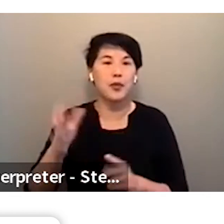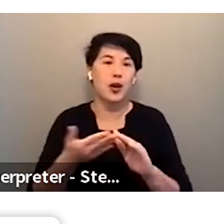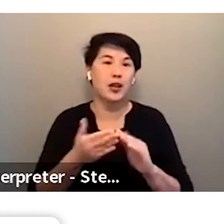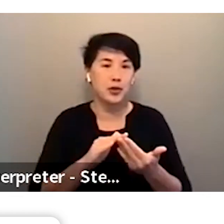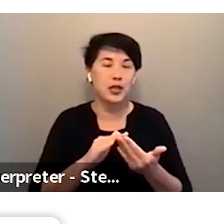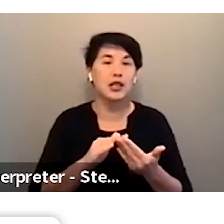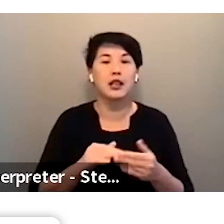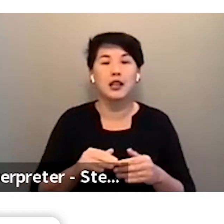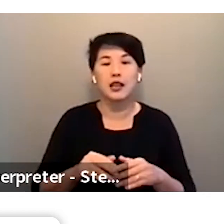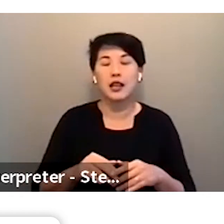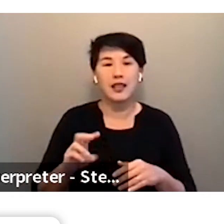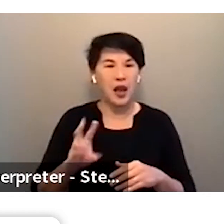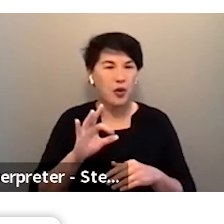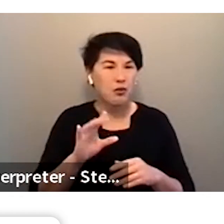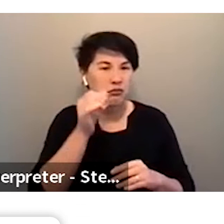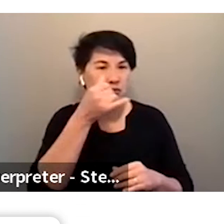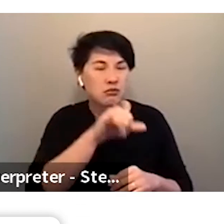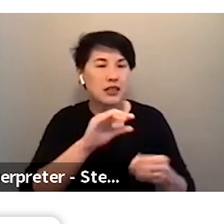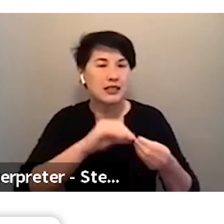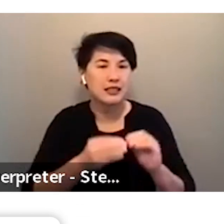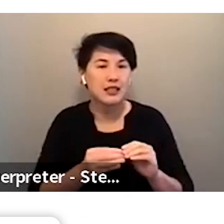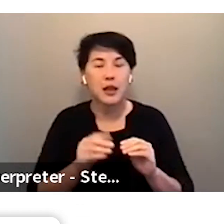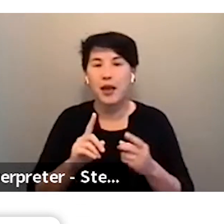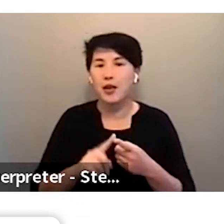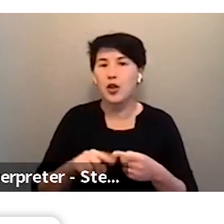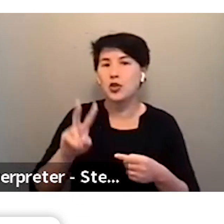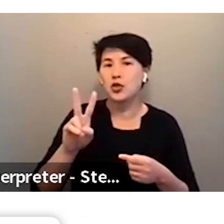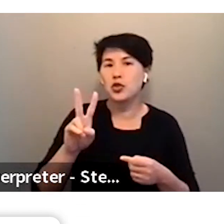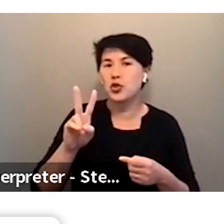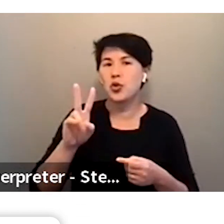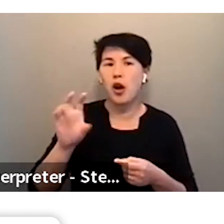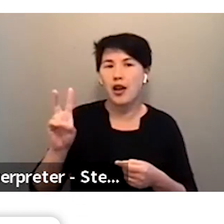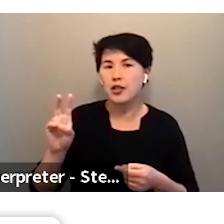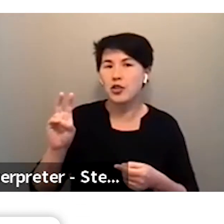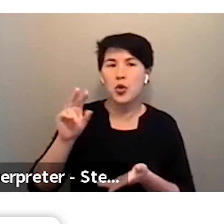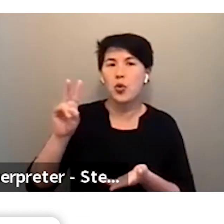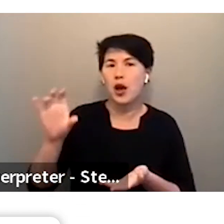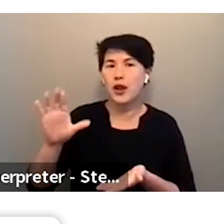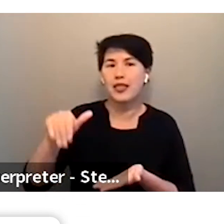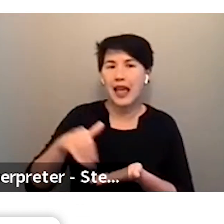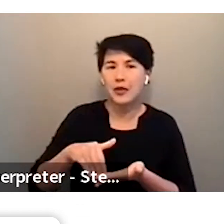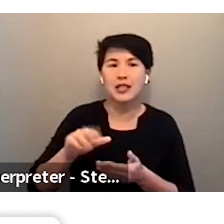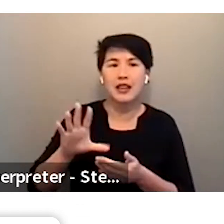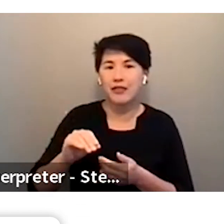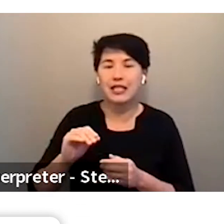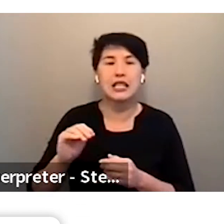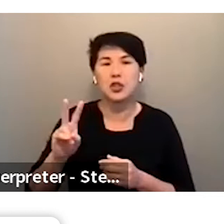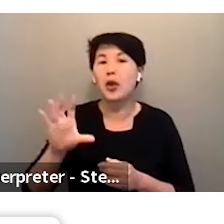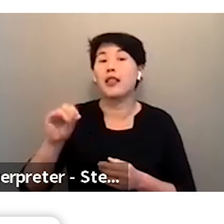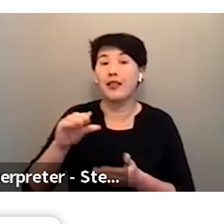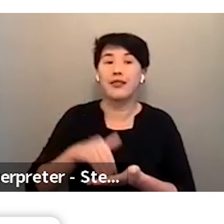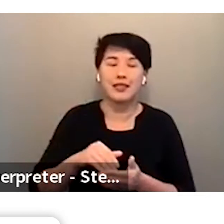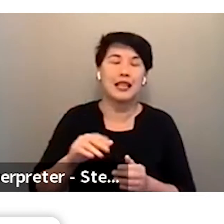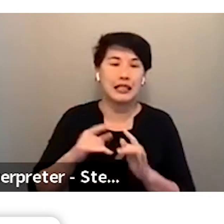statistic about how I think it's 250,000 tents are sent to landfills every year in the